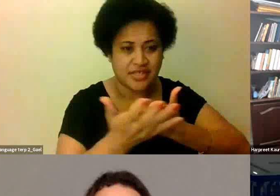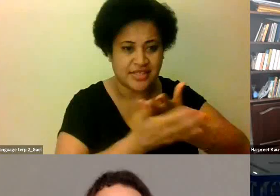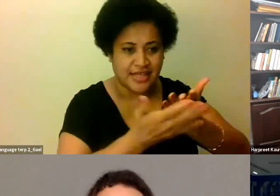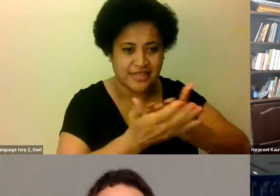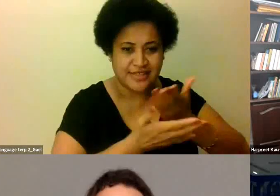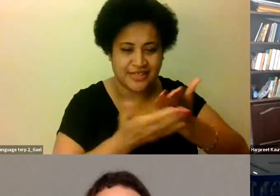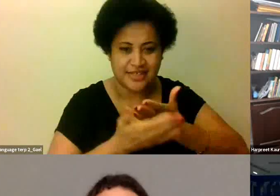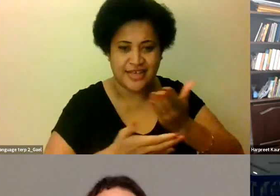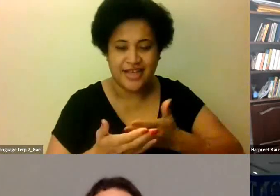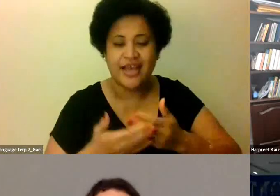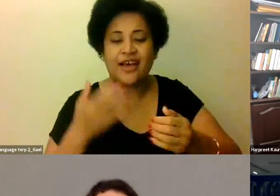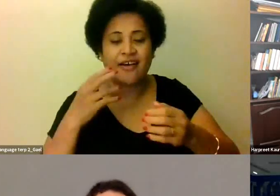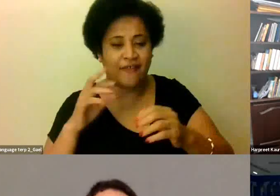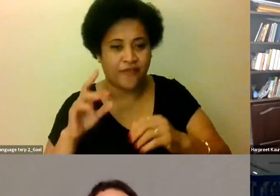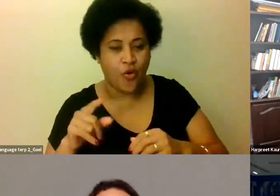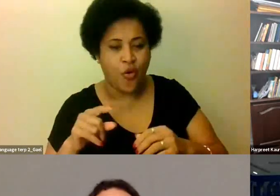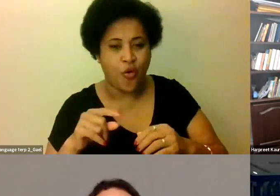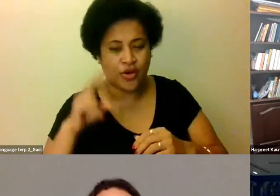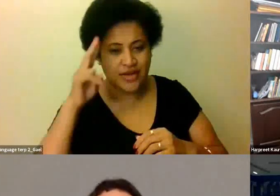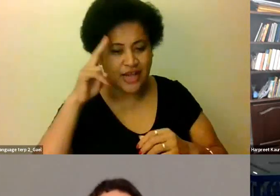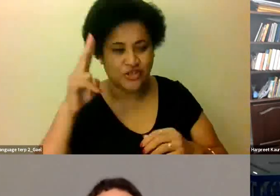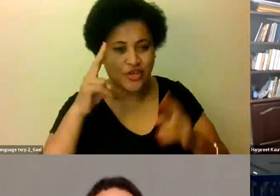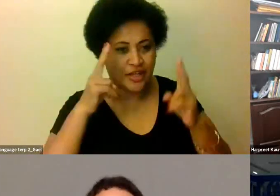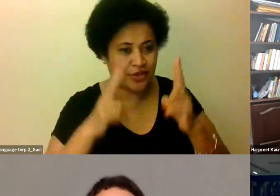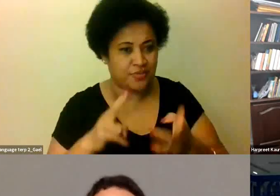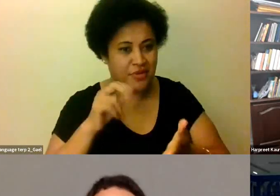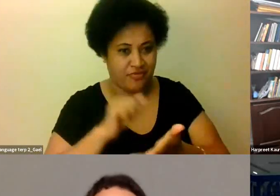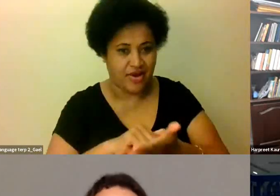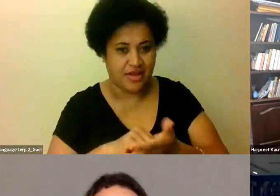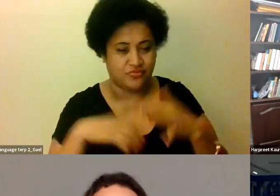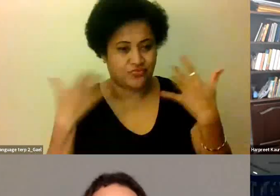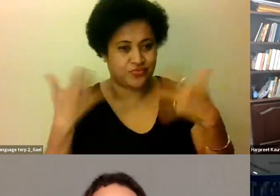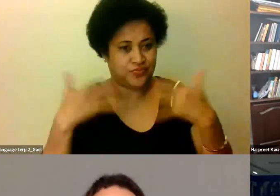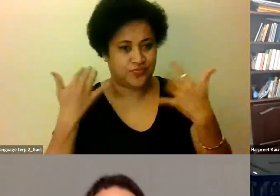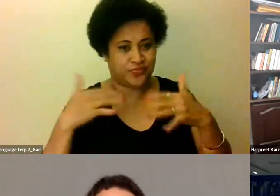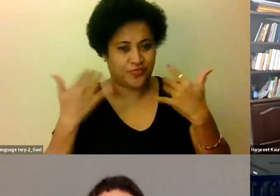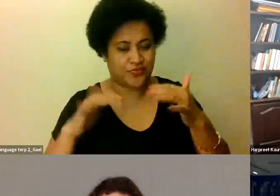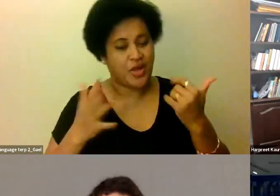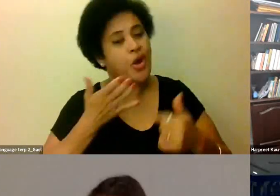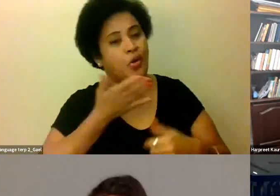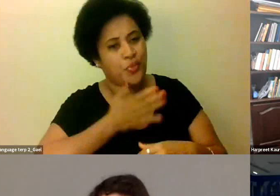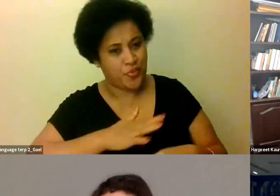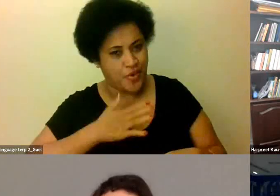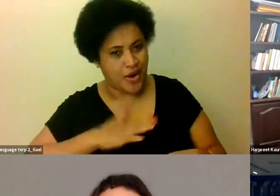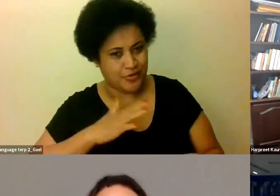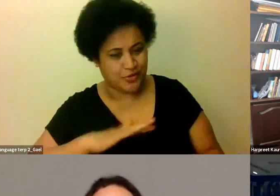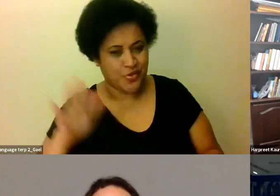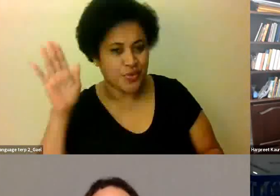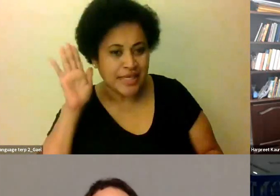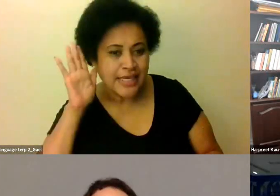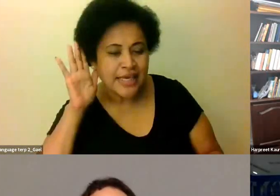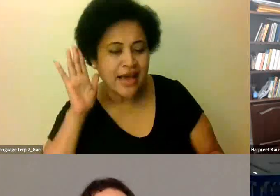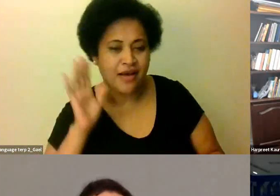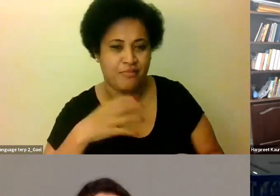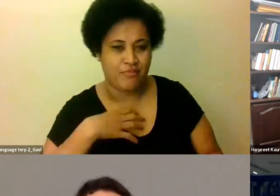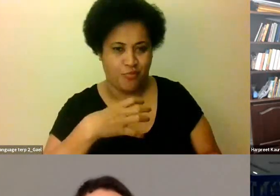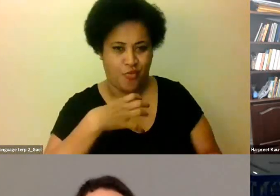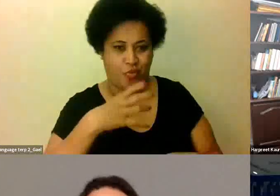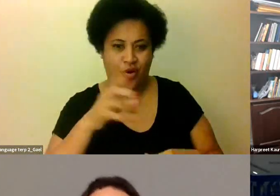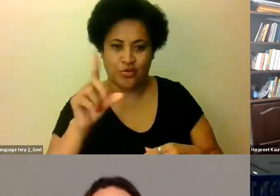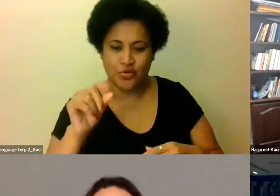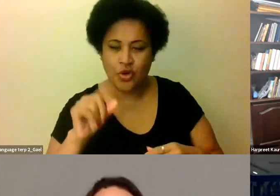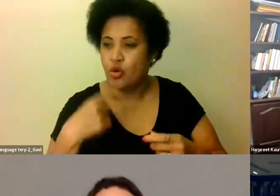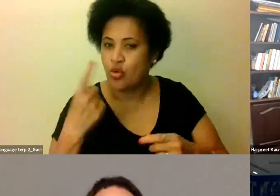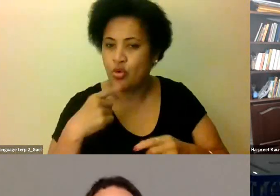rights institution. So, you know, we would love to hear more about the process, who you've spoken